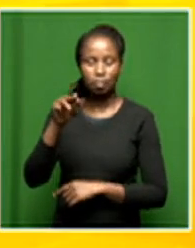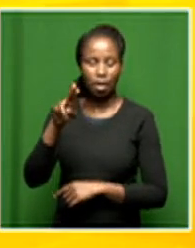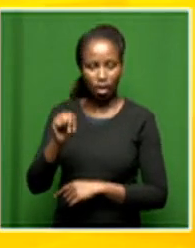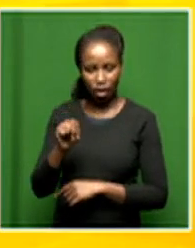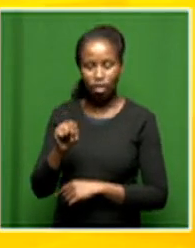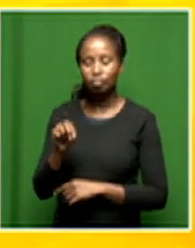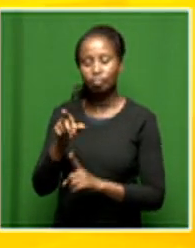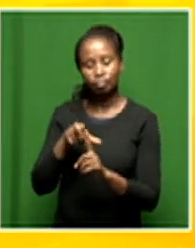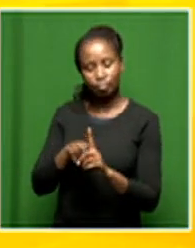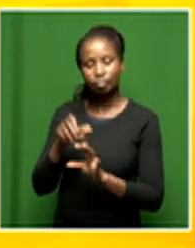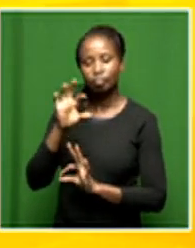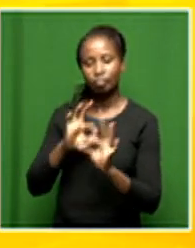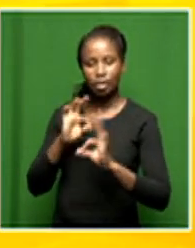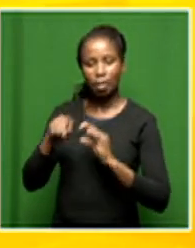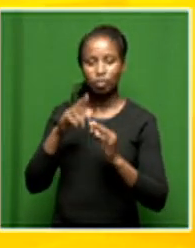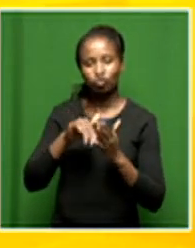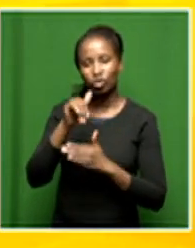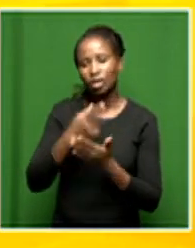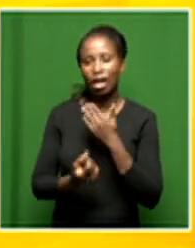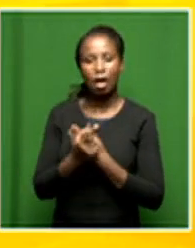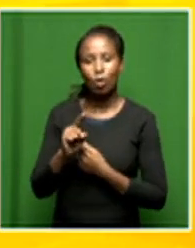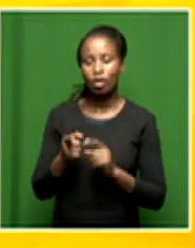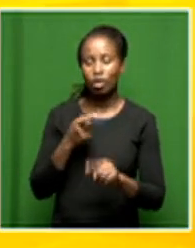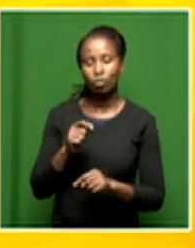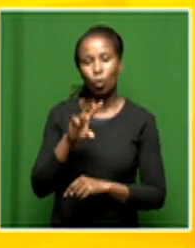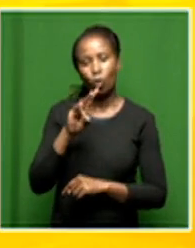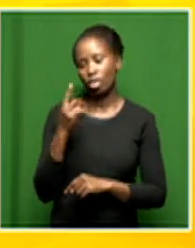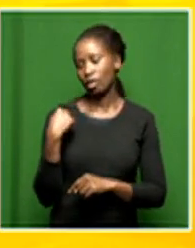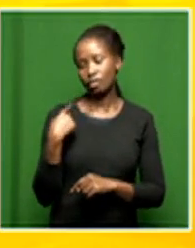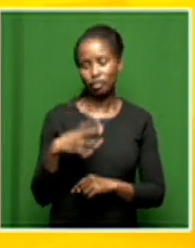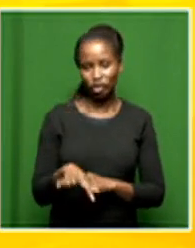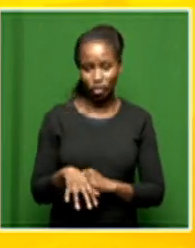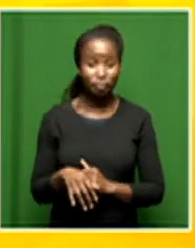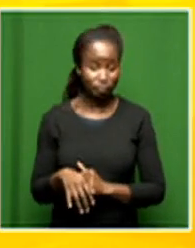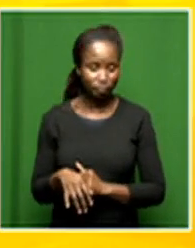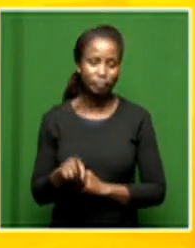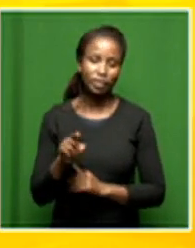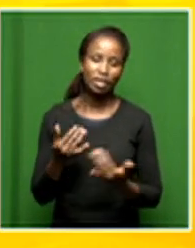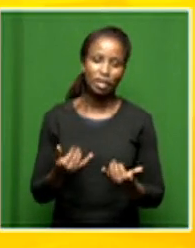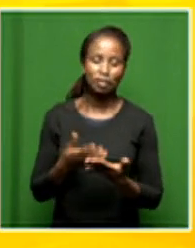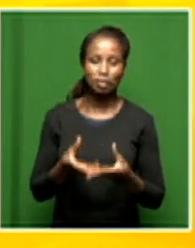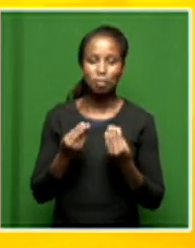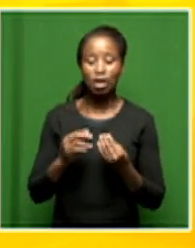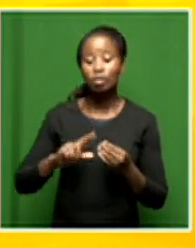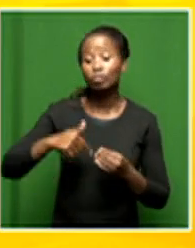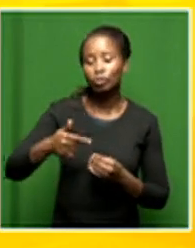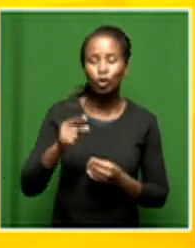some of the by-election results from Wednesday. Makes for a fascinating prospect as we head to local government